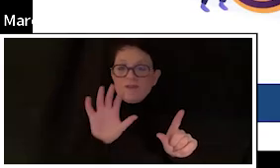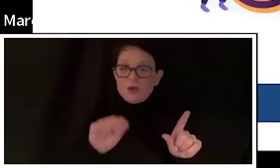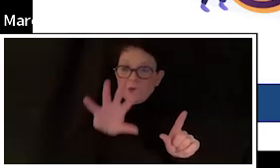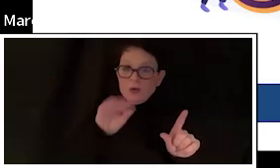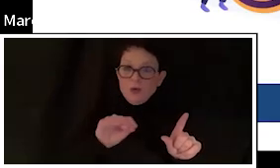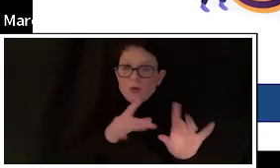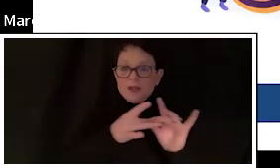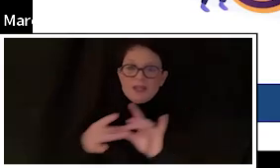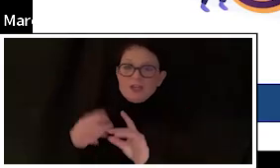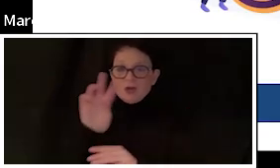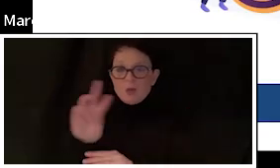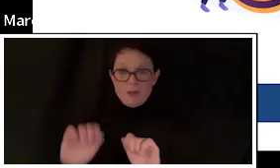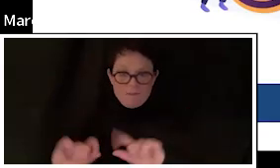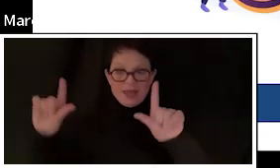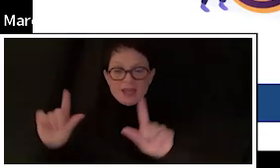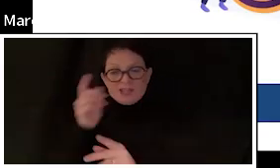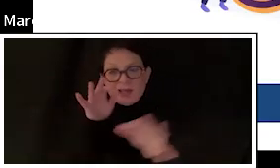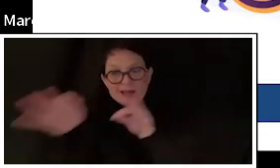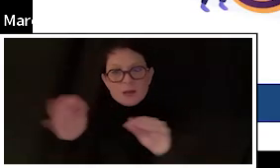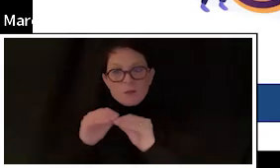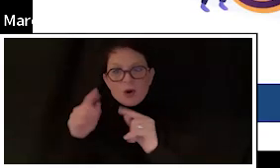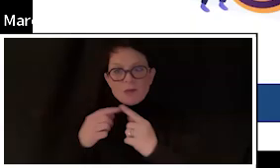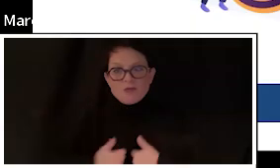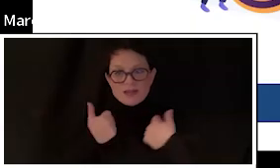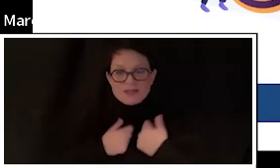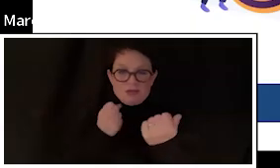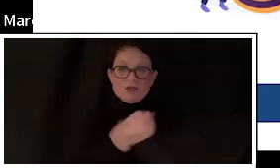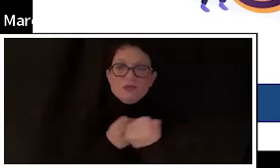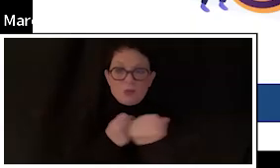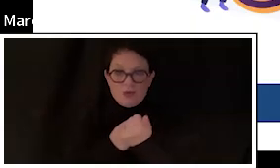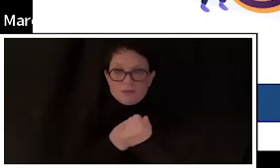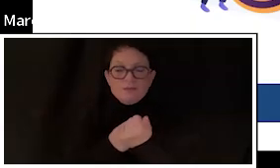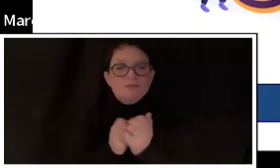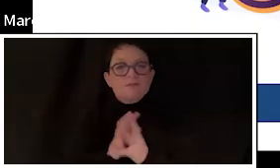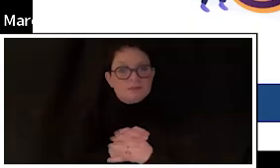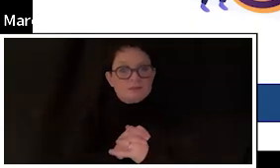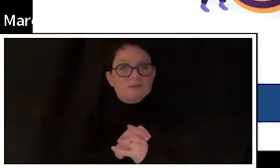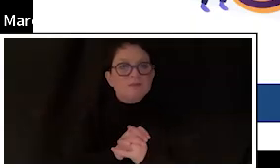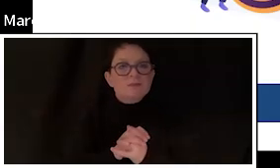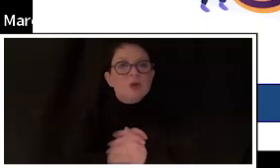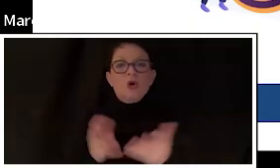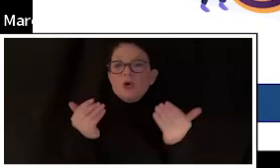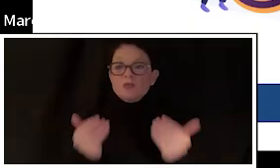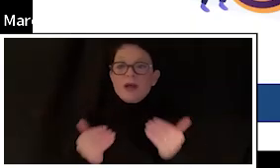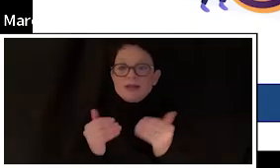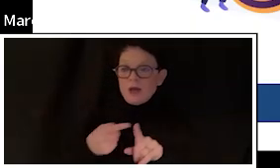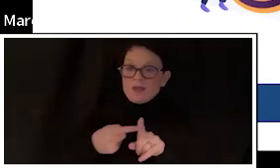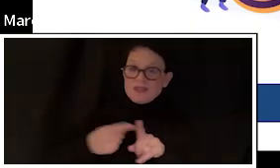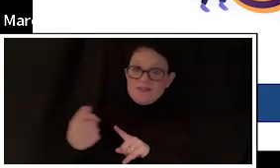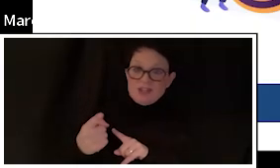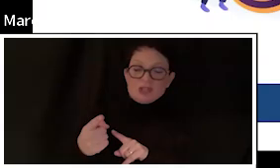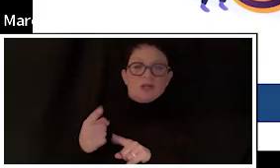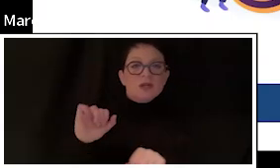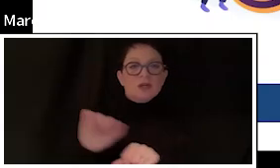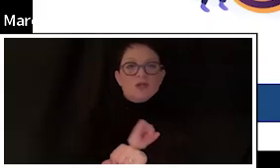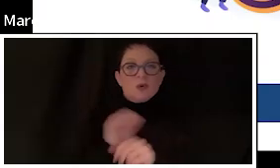our webpage and give you information on residential supports. So currently the division is